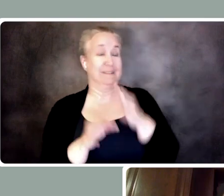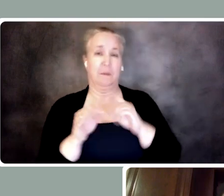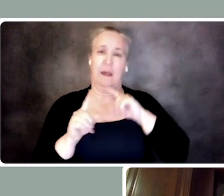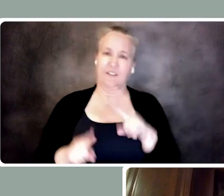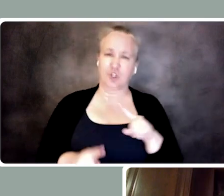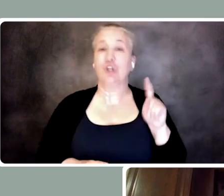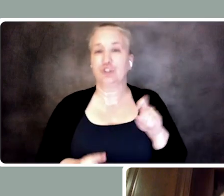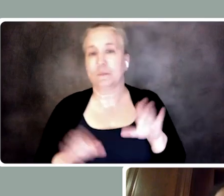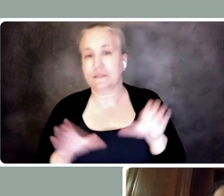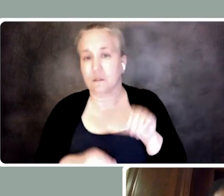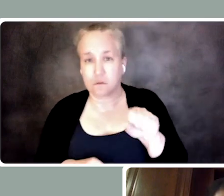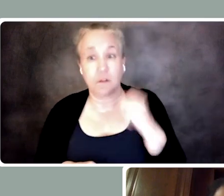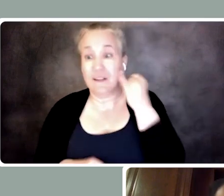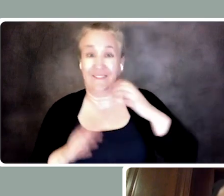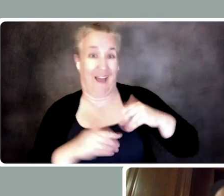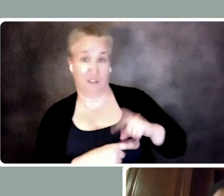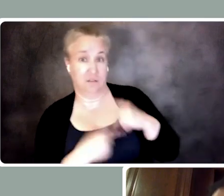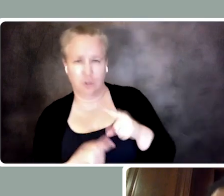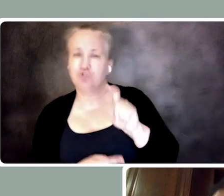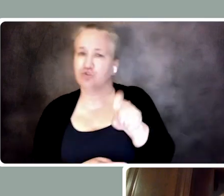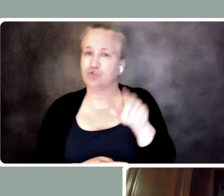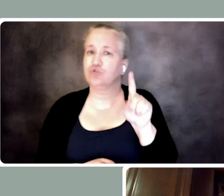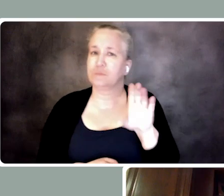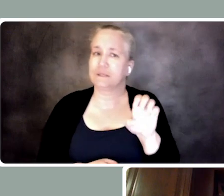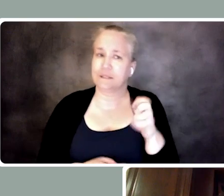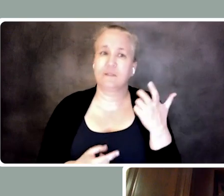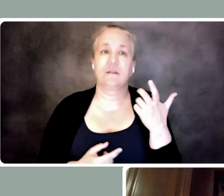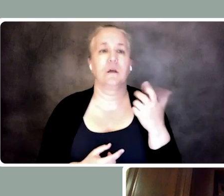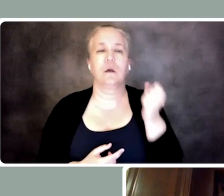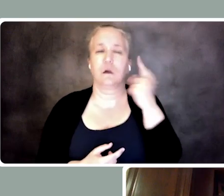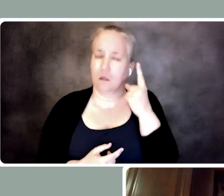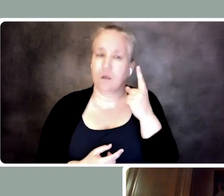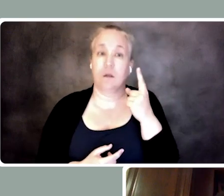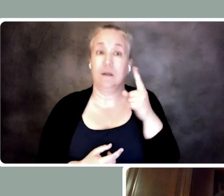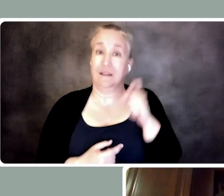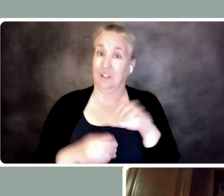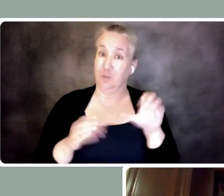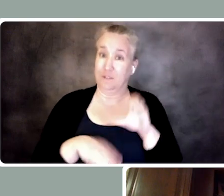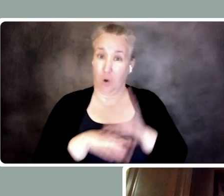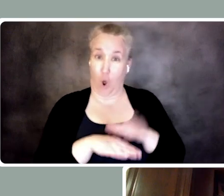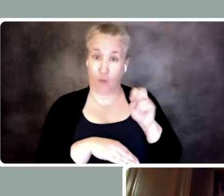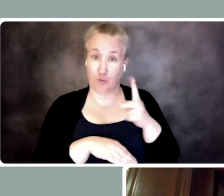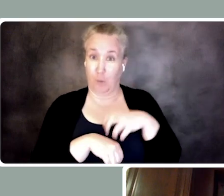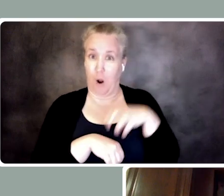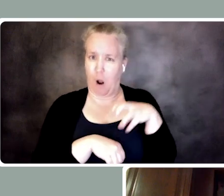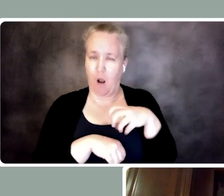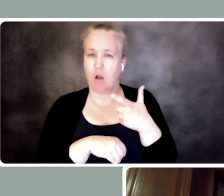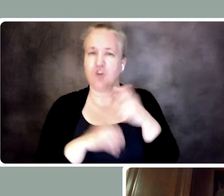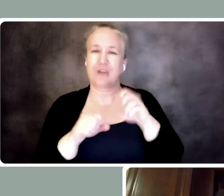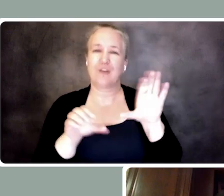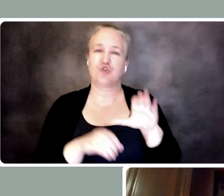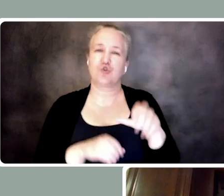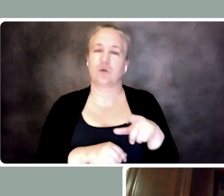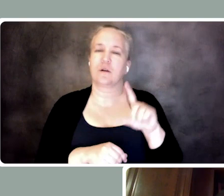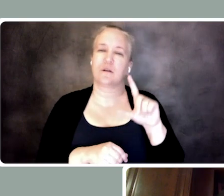done. If it hasn't been done, it absolutely should be done. It doesn't need to be done on the tumor. One can do a liquid biopsy